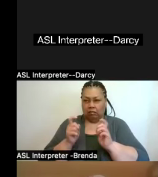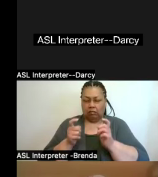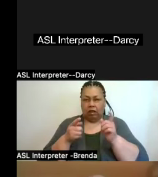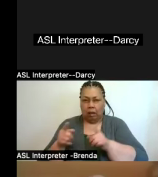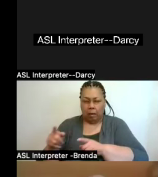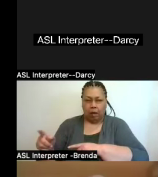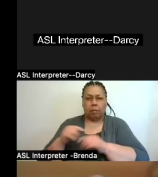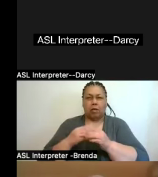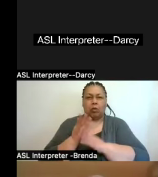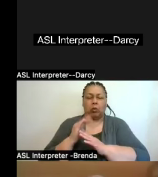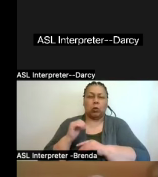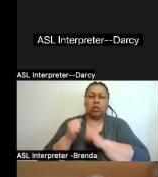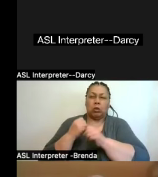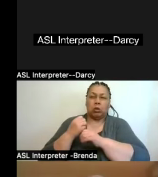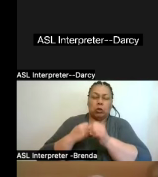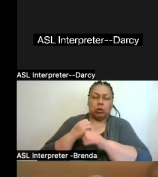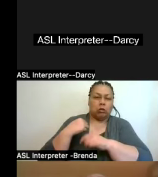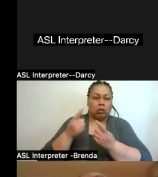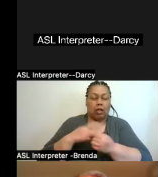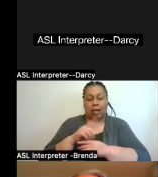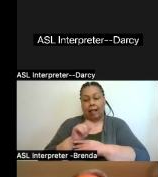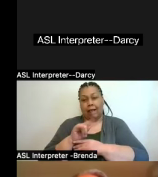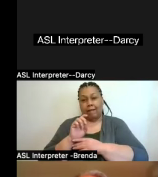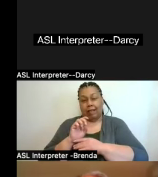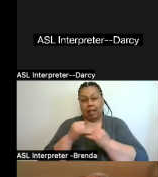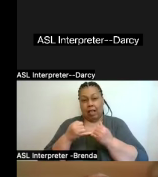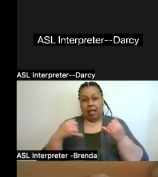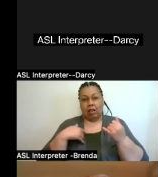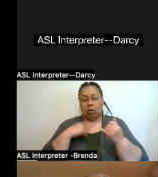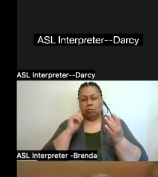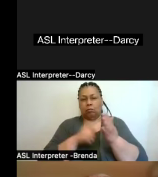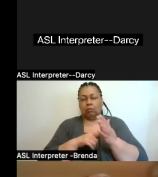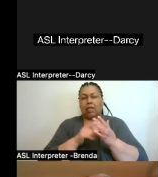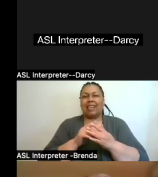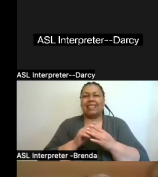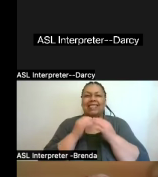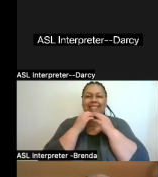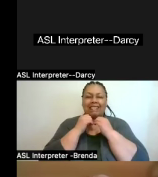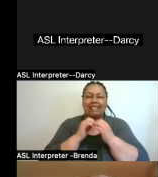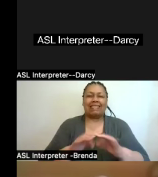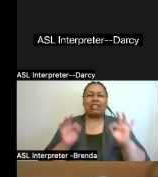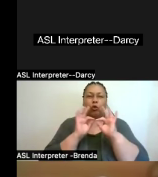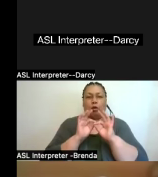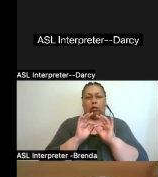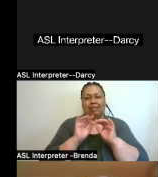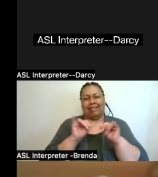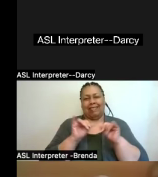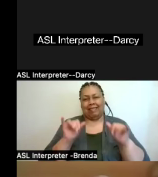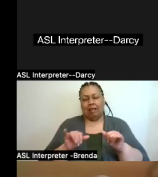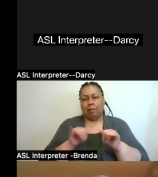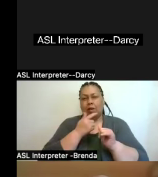lifelines, as I mentioned, were recognized as essential systems for cities. Next.